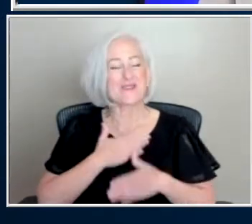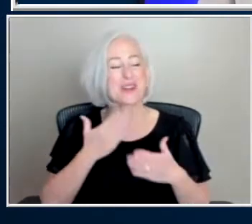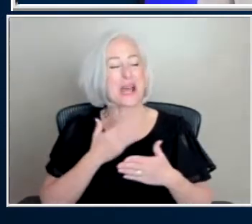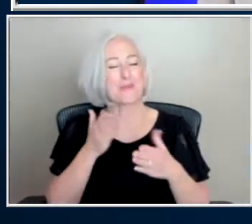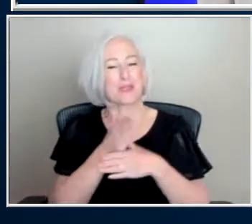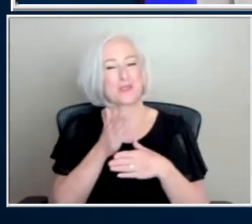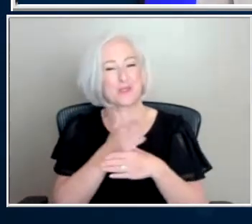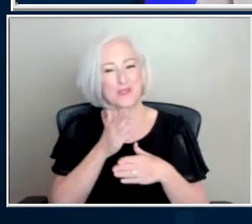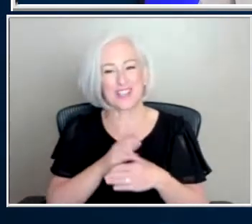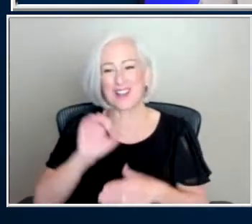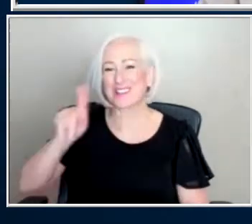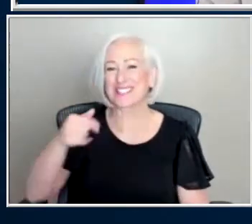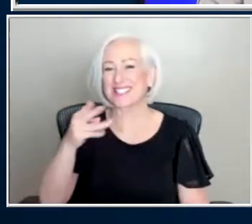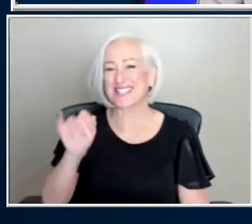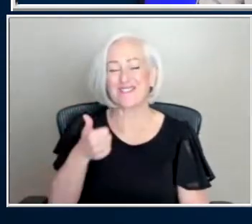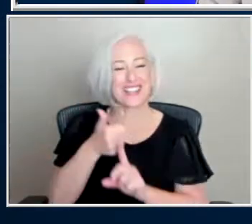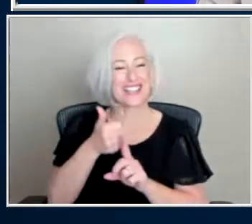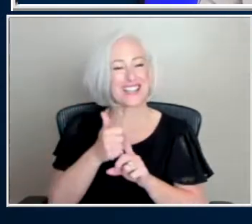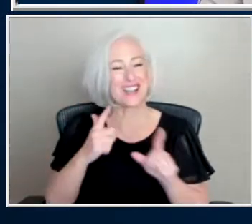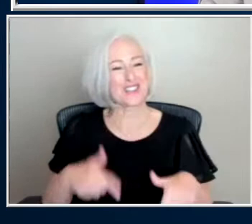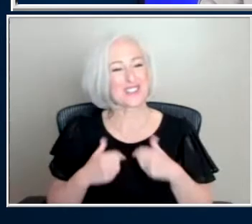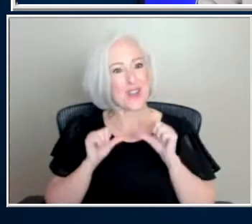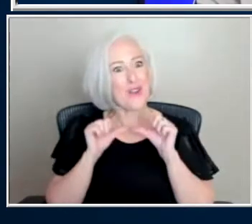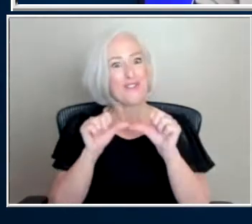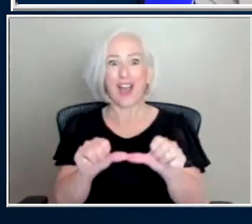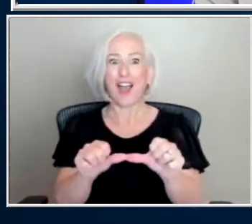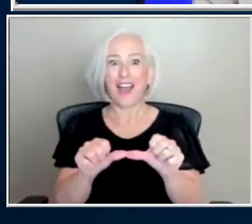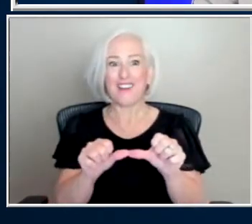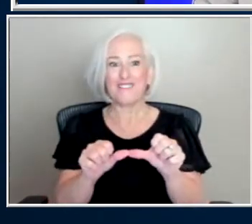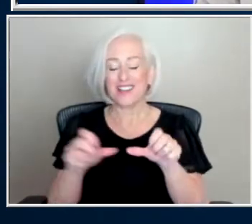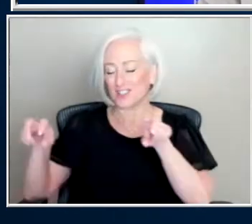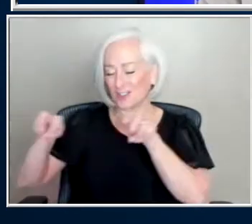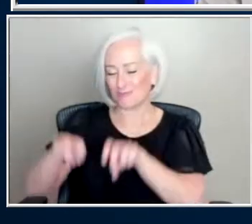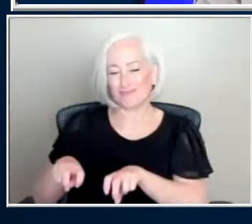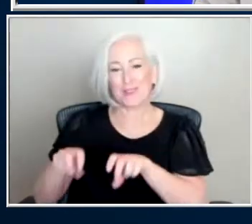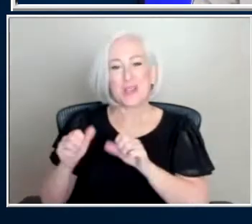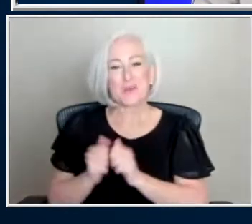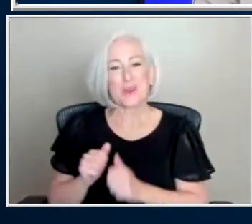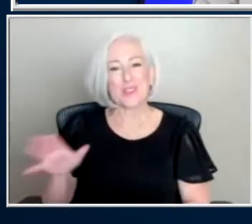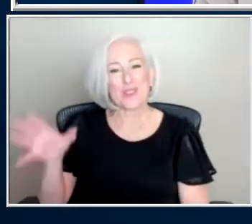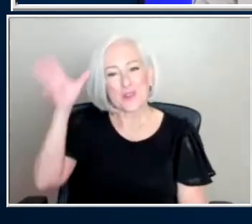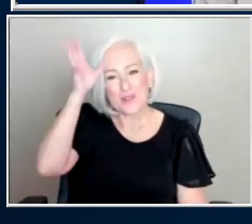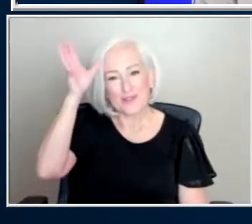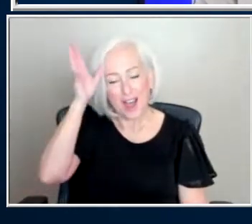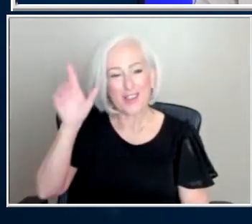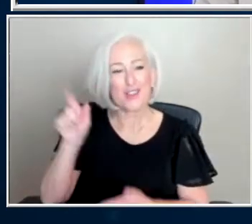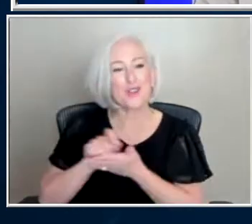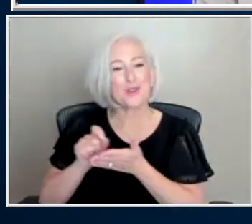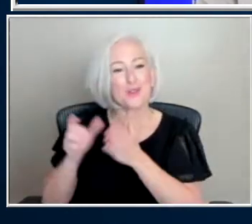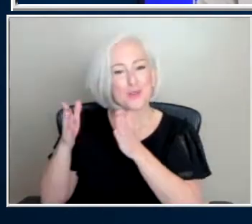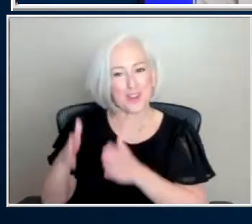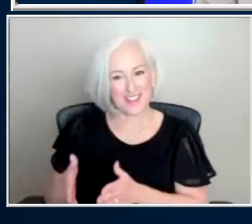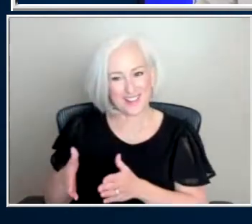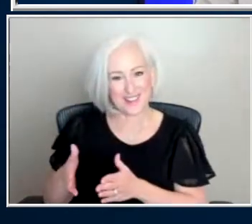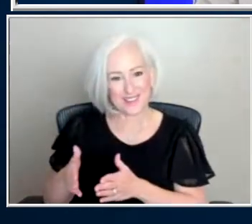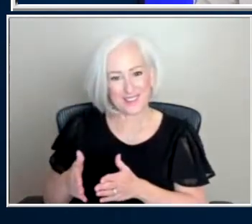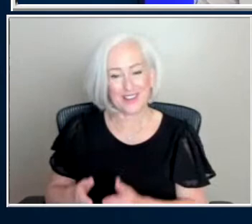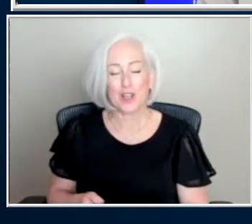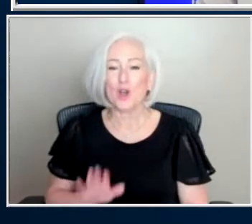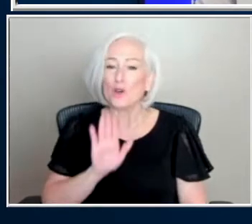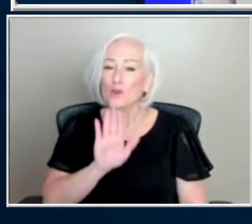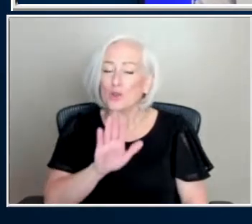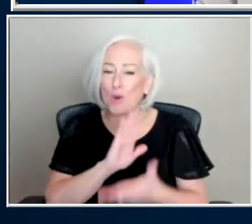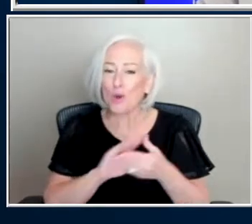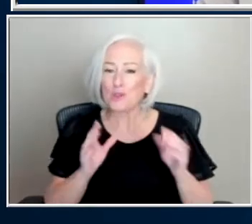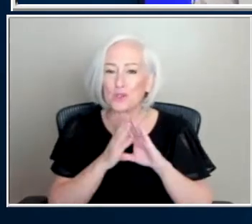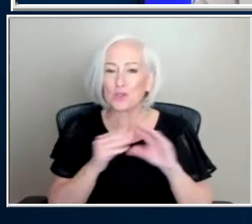so glad that she is joining us live this morning alongside her father, the author. Your story, both of your story, is really one